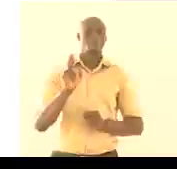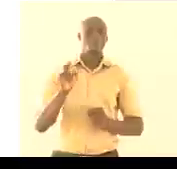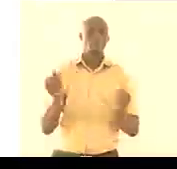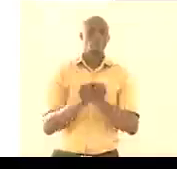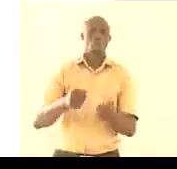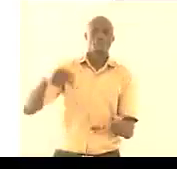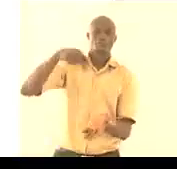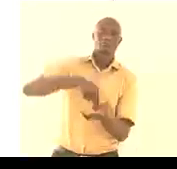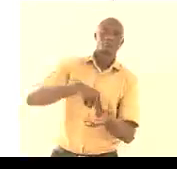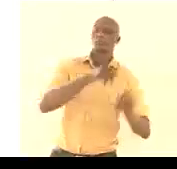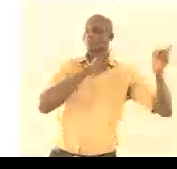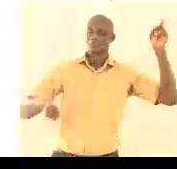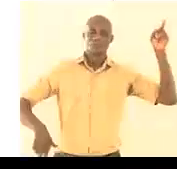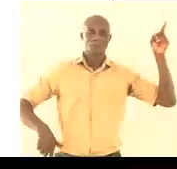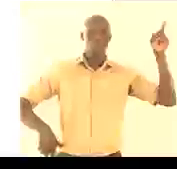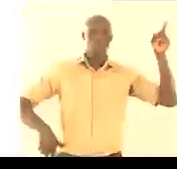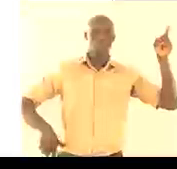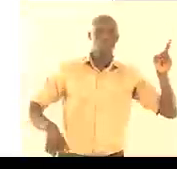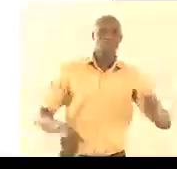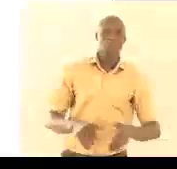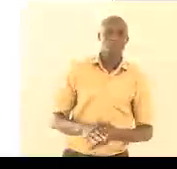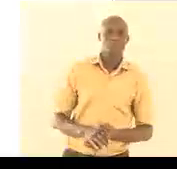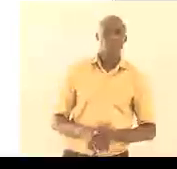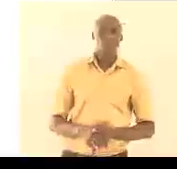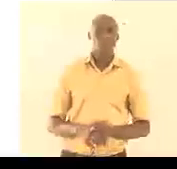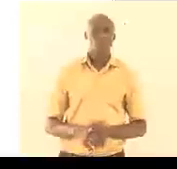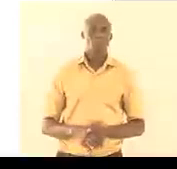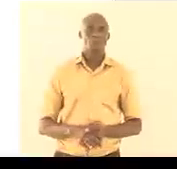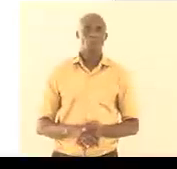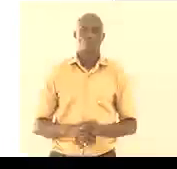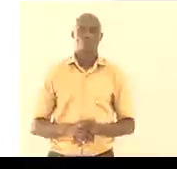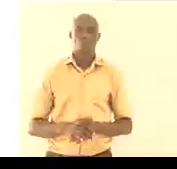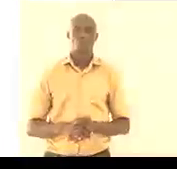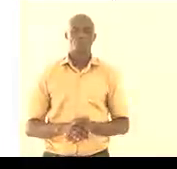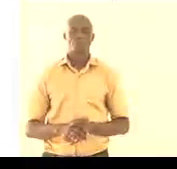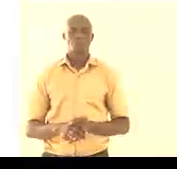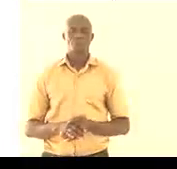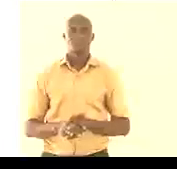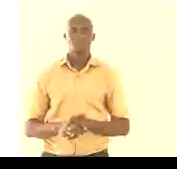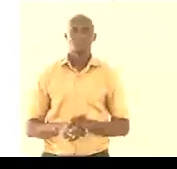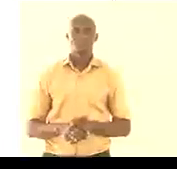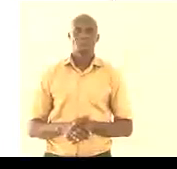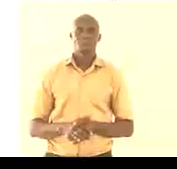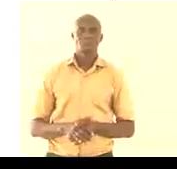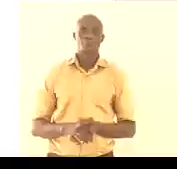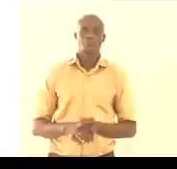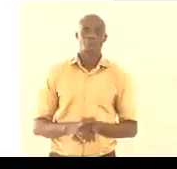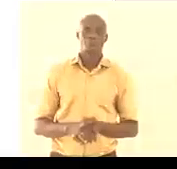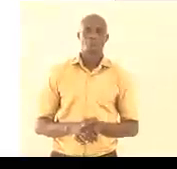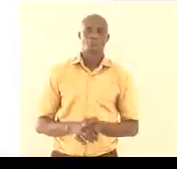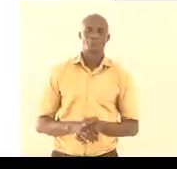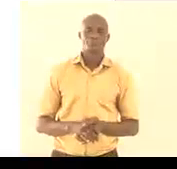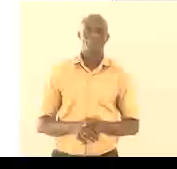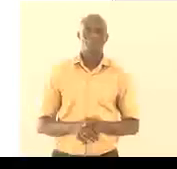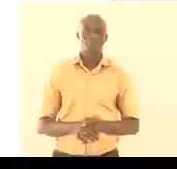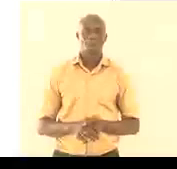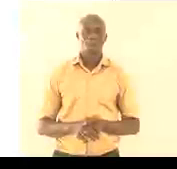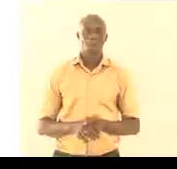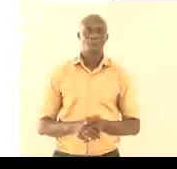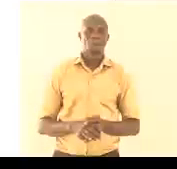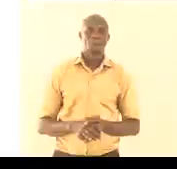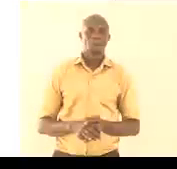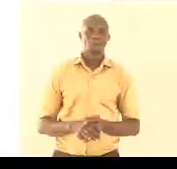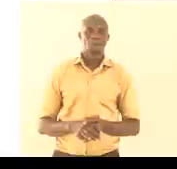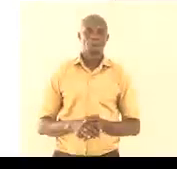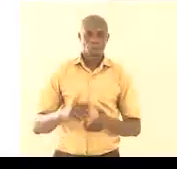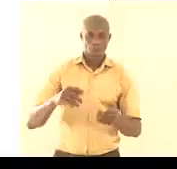Amen? From utter hopelessness and failure, something totally new emerged in the